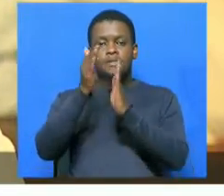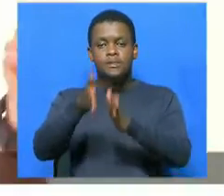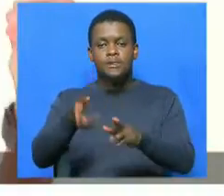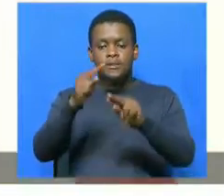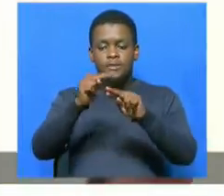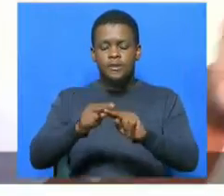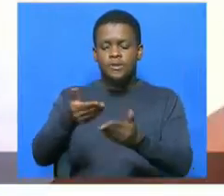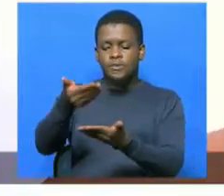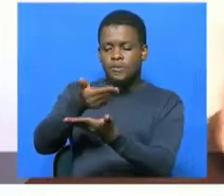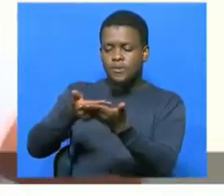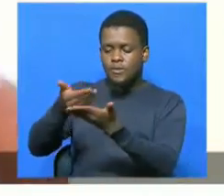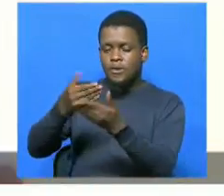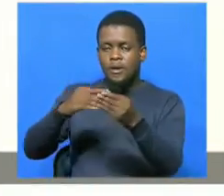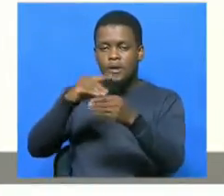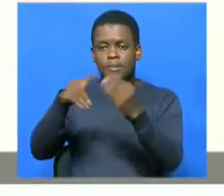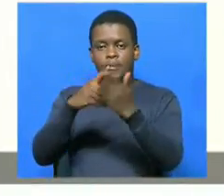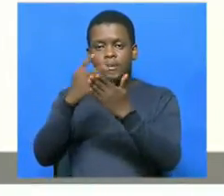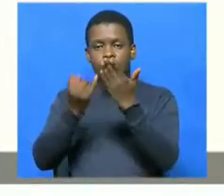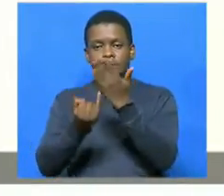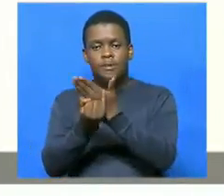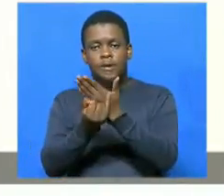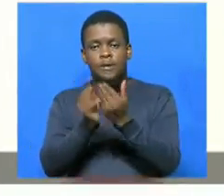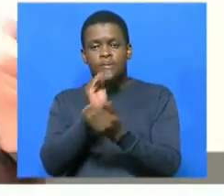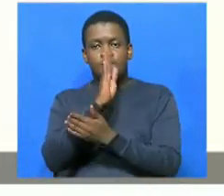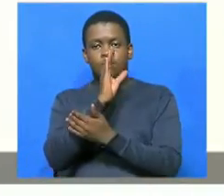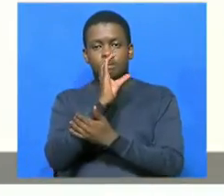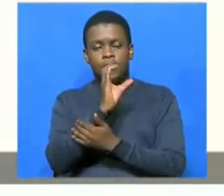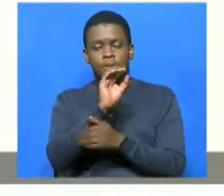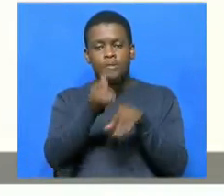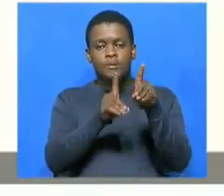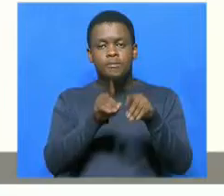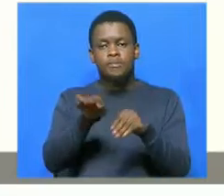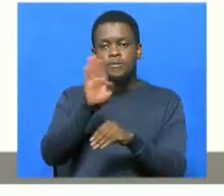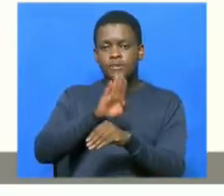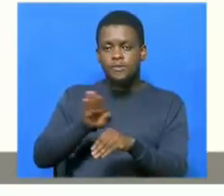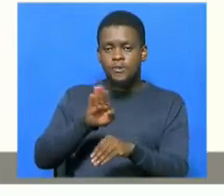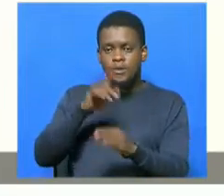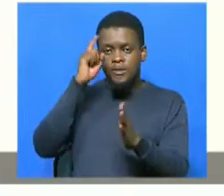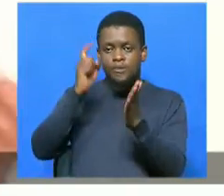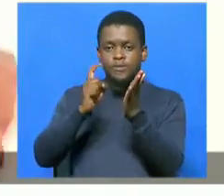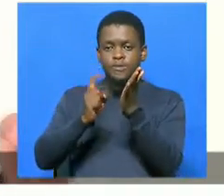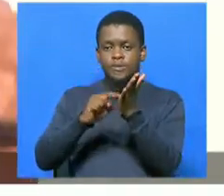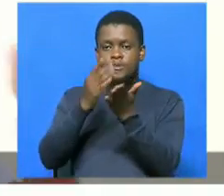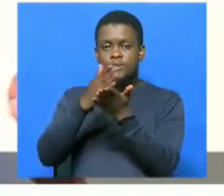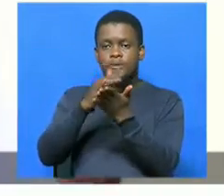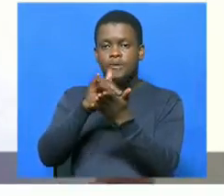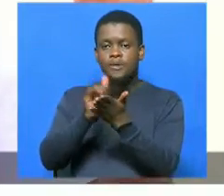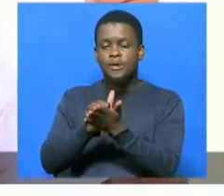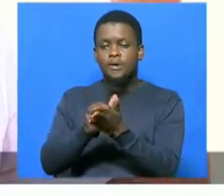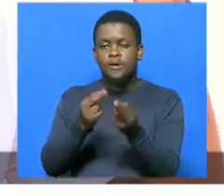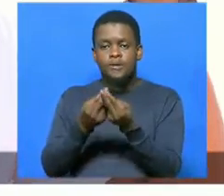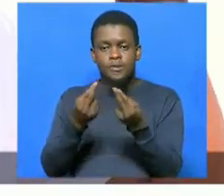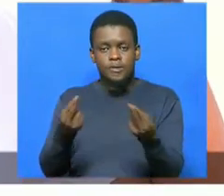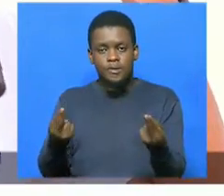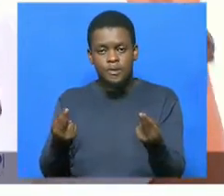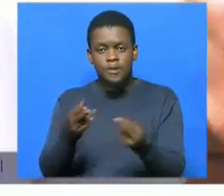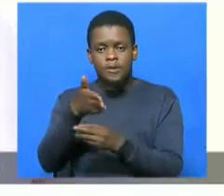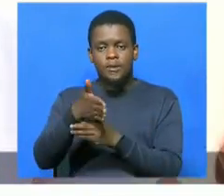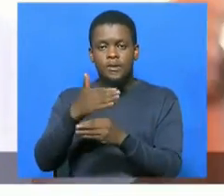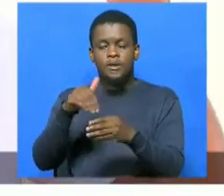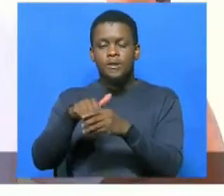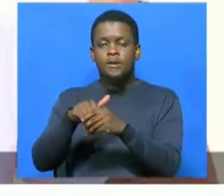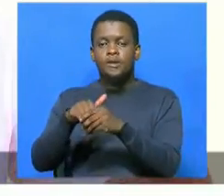project. As Botswana, who are well aware of the needs of communities residing near Jwaneng, we came up with the one that can leave a long